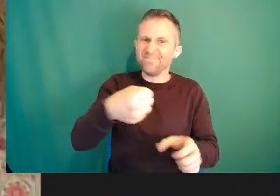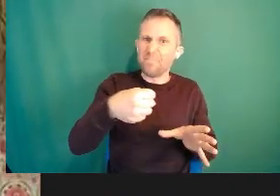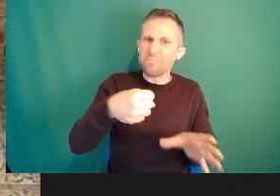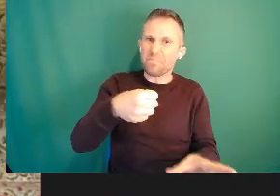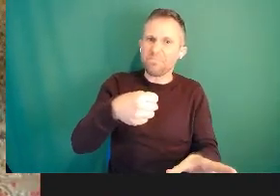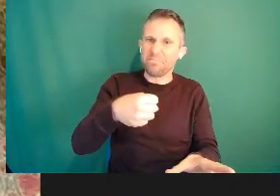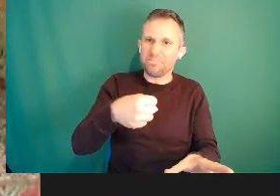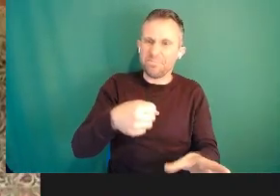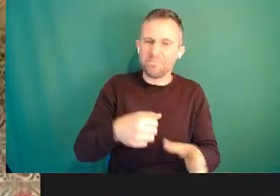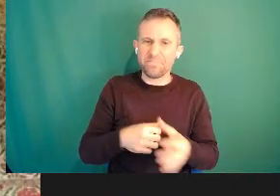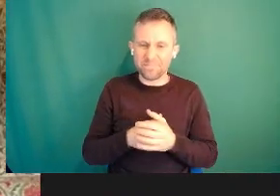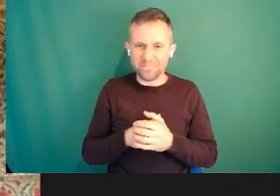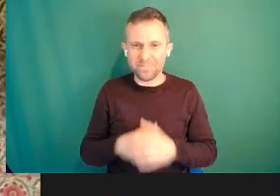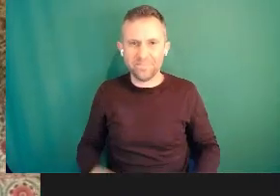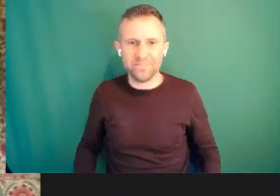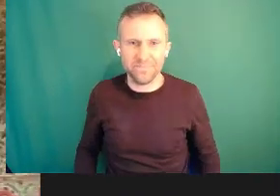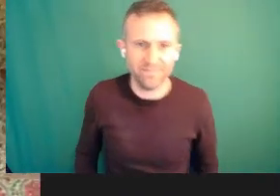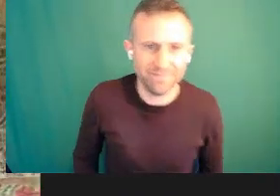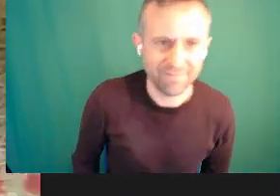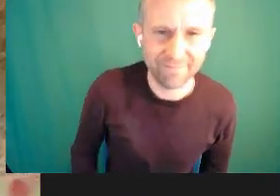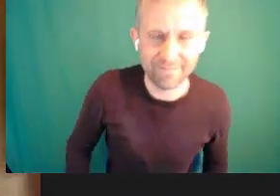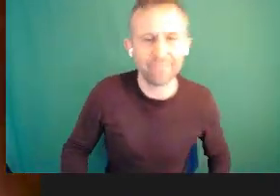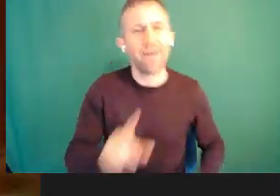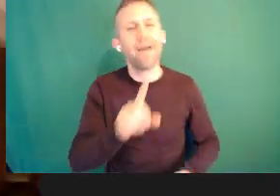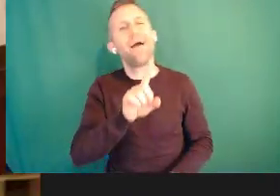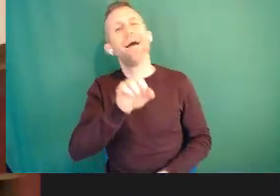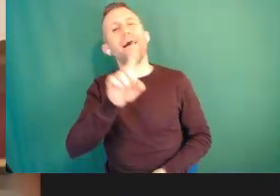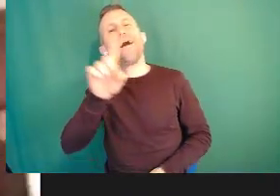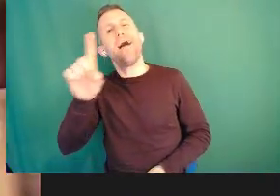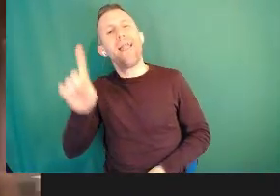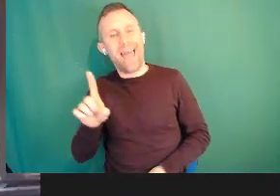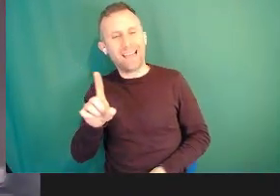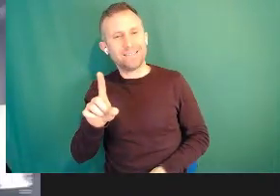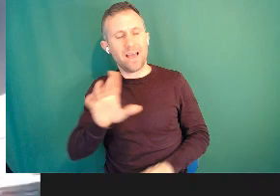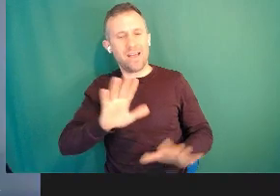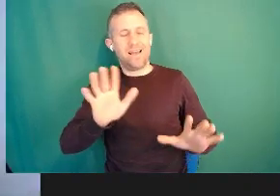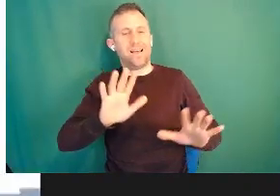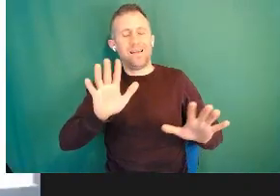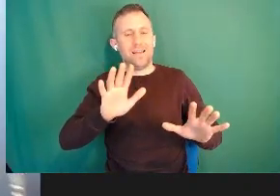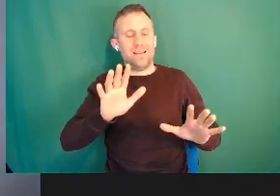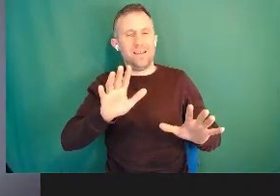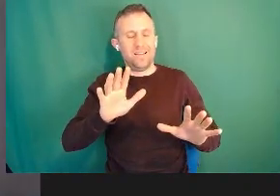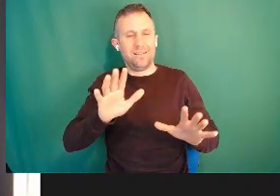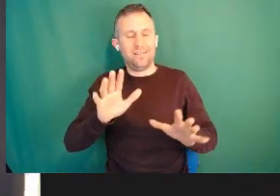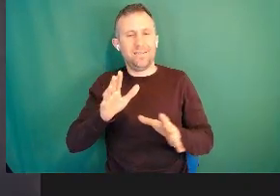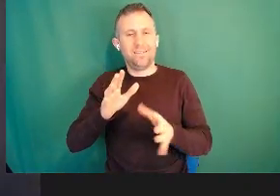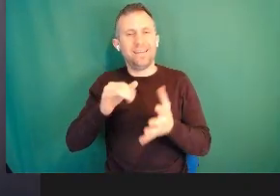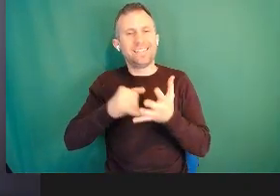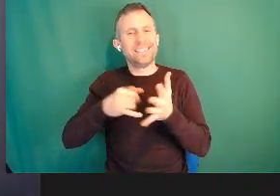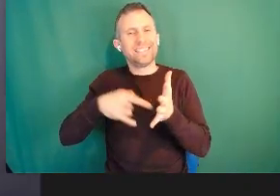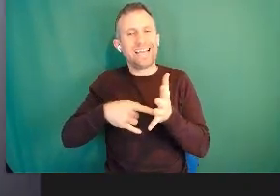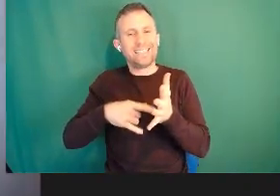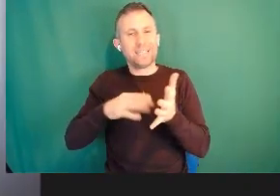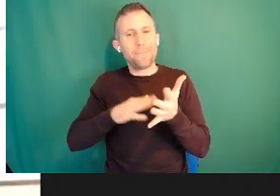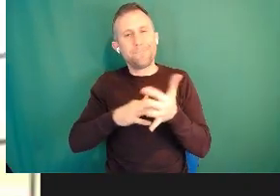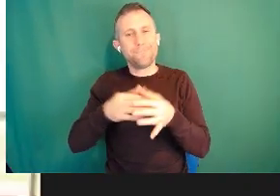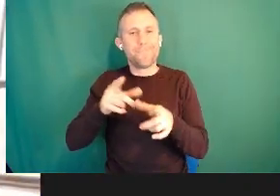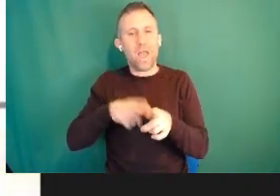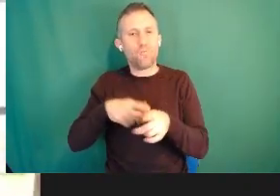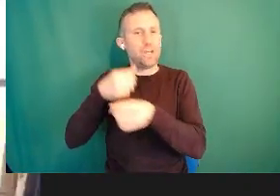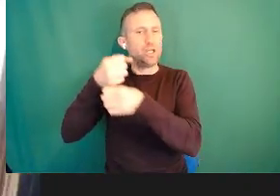into the family grave, the family plot in St Mary's Church across the road. We might just be able to see the spire through the